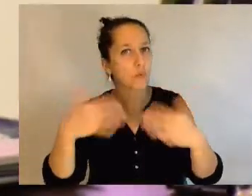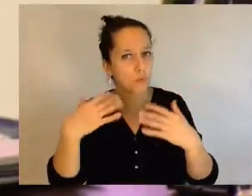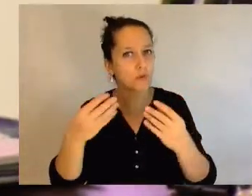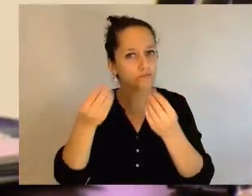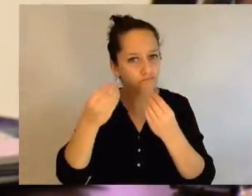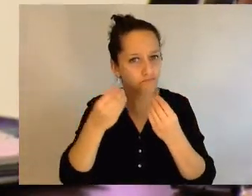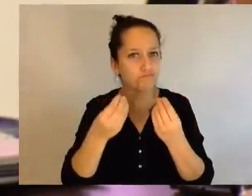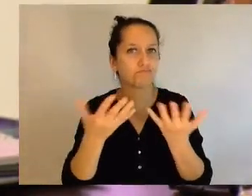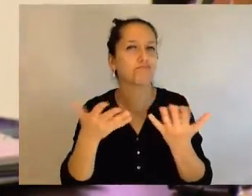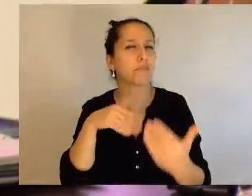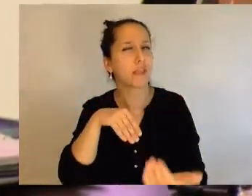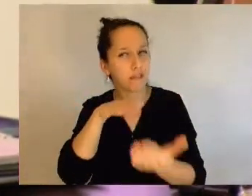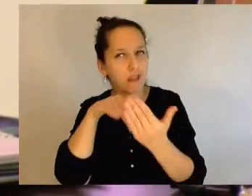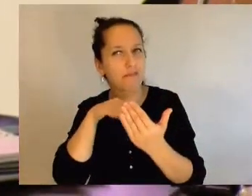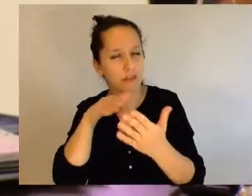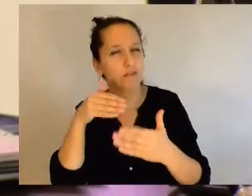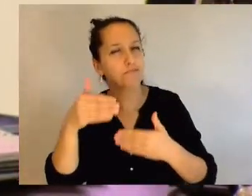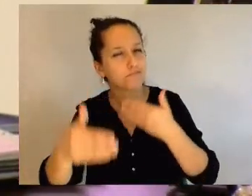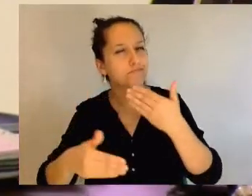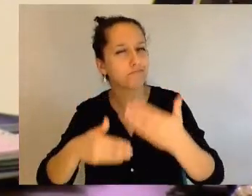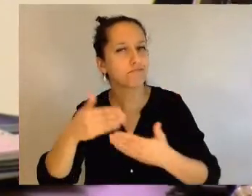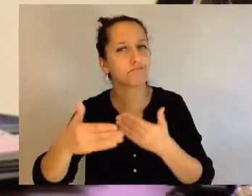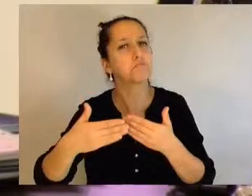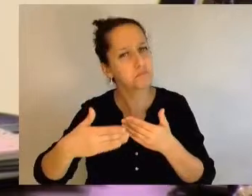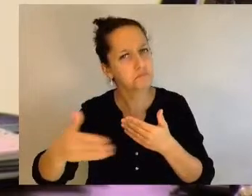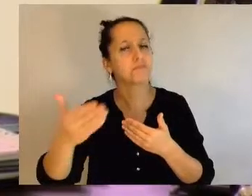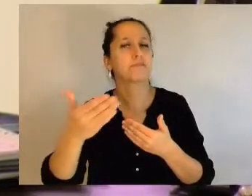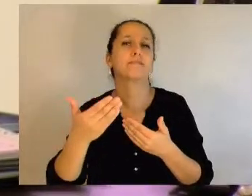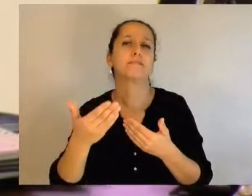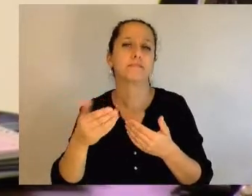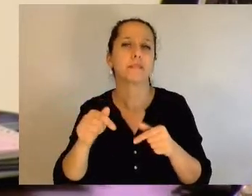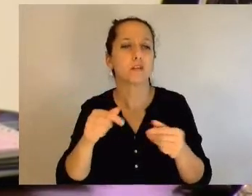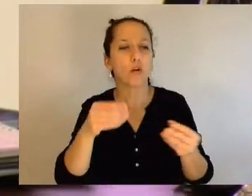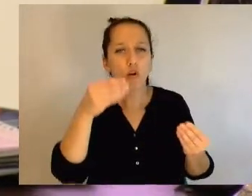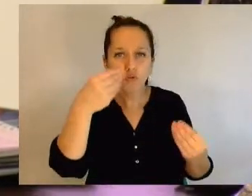important lesson learned and challenges to continue